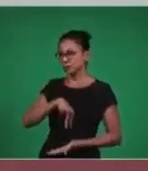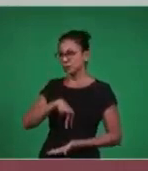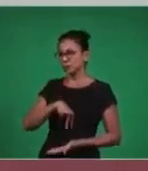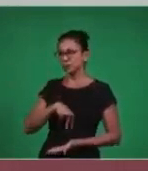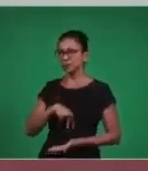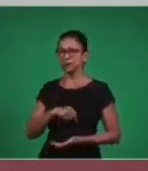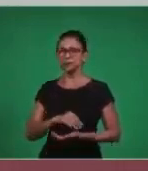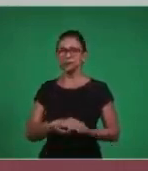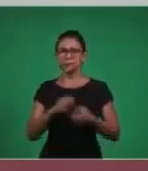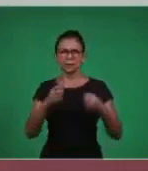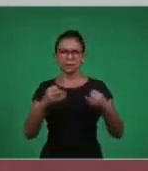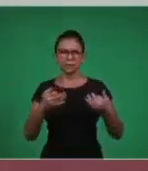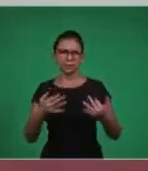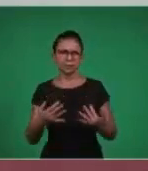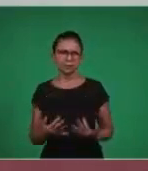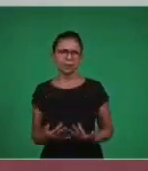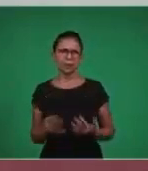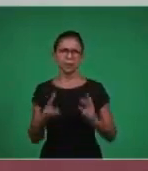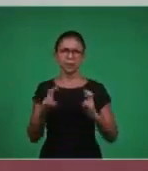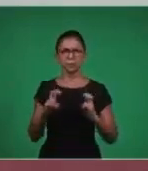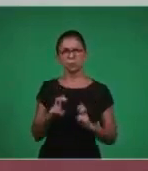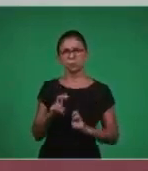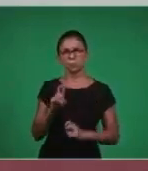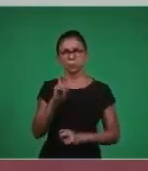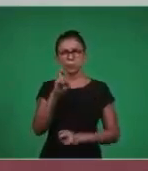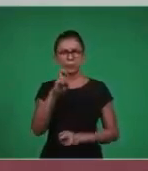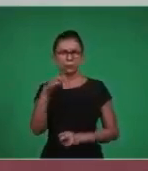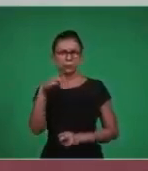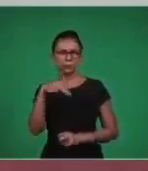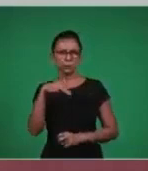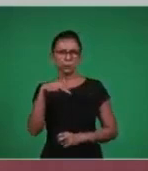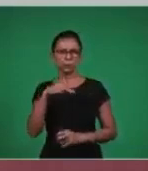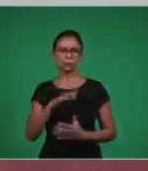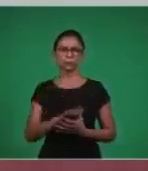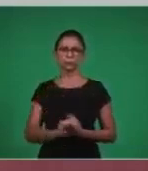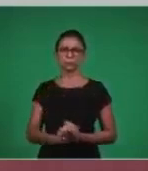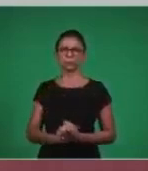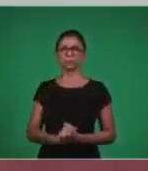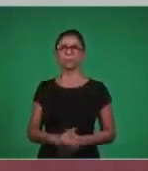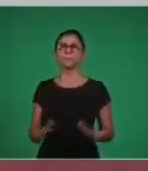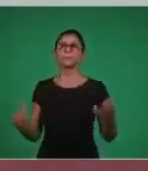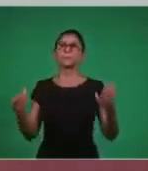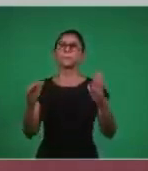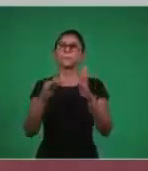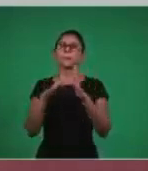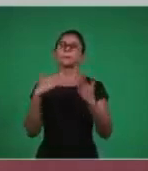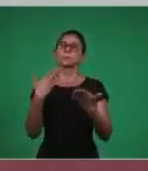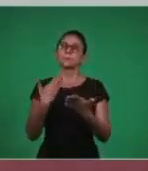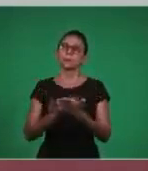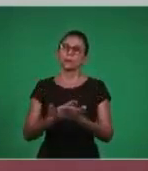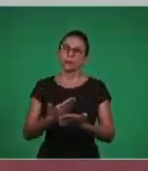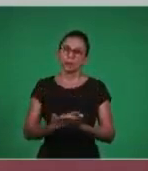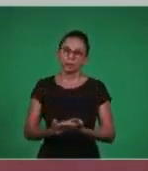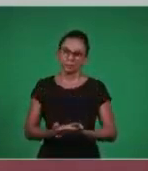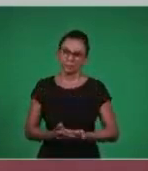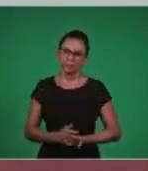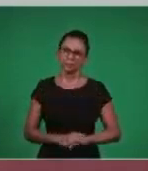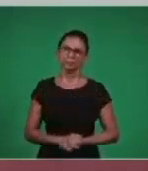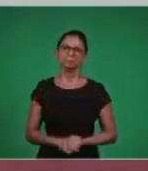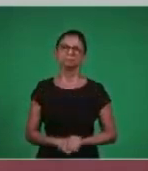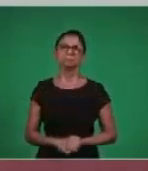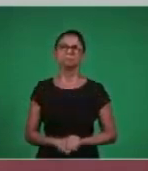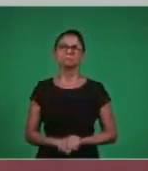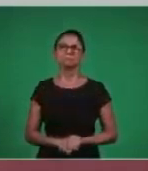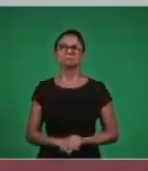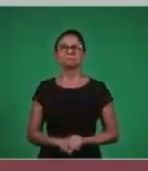for 5 minutes so that to give an introduction to the last class, to the last talk that we're going to